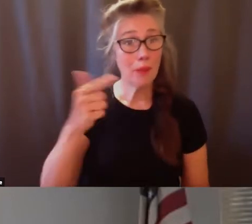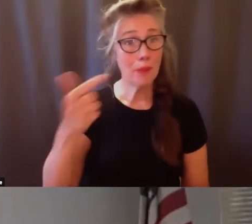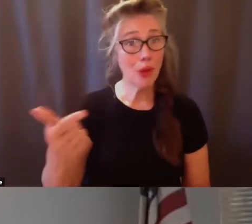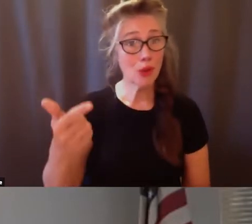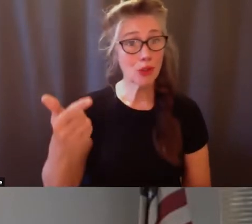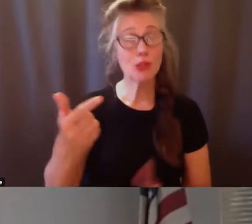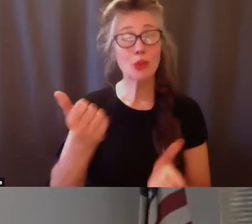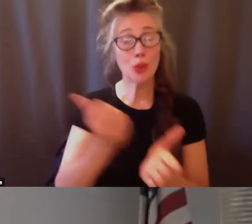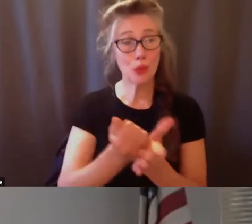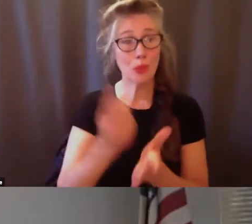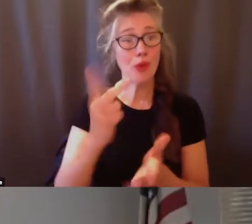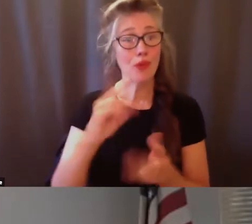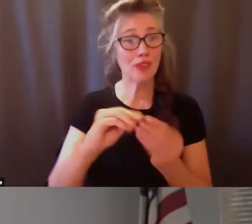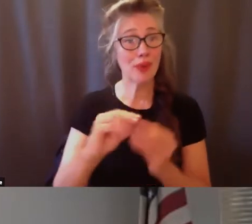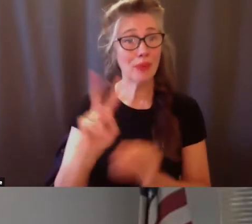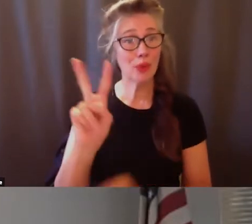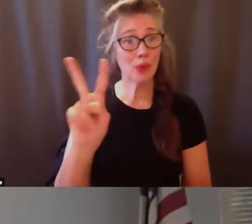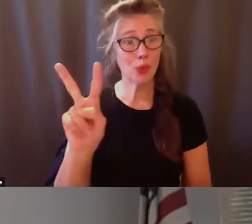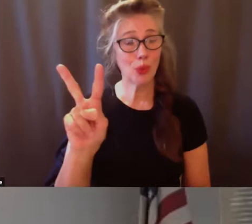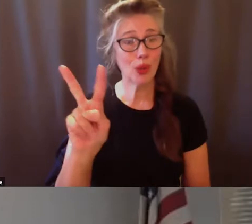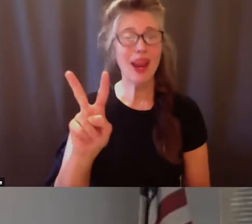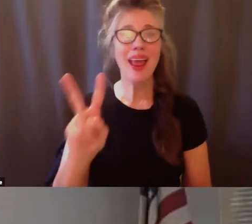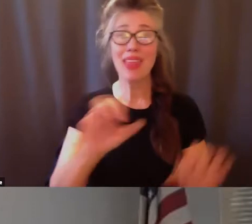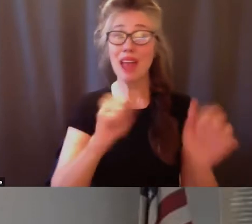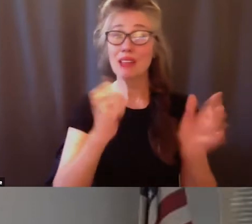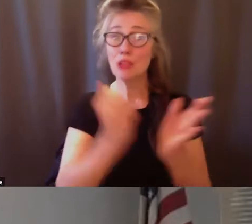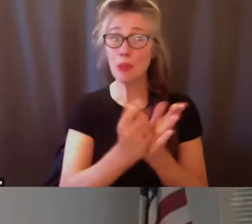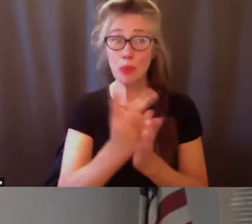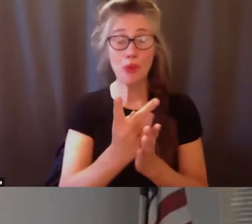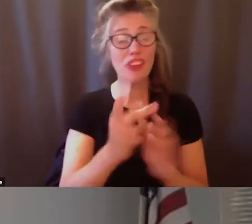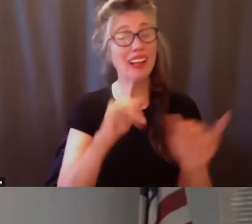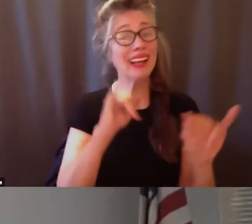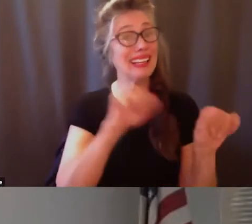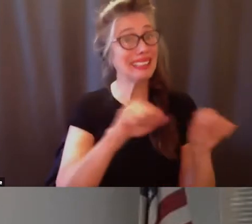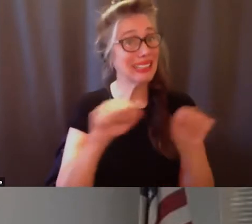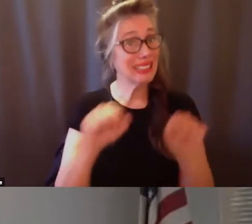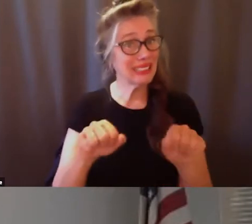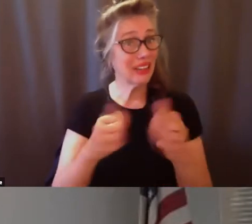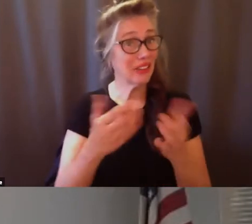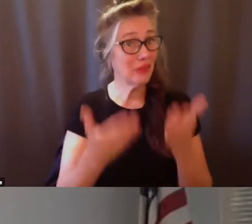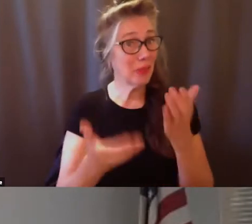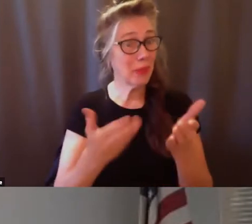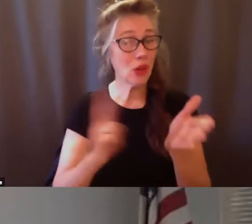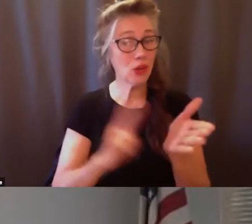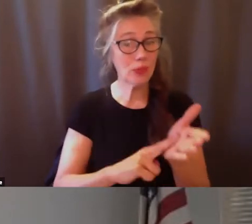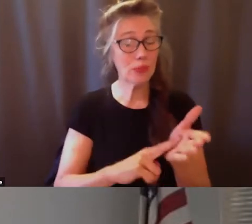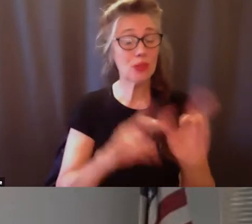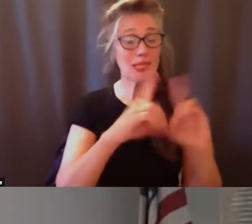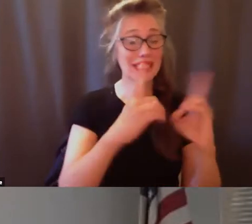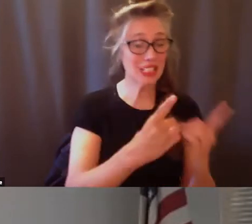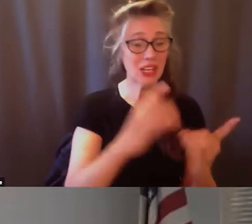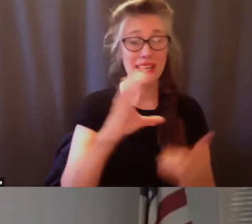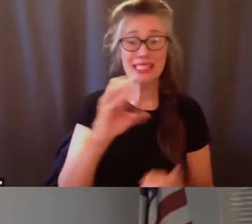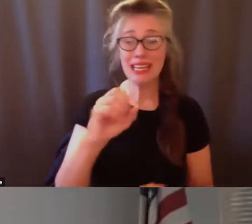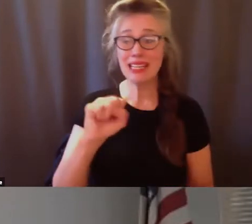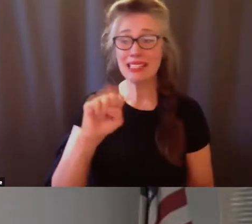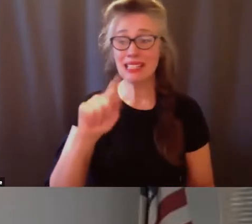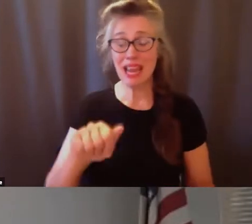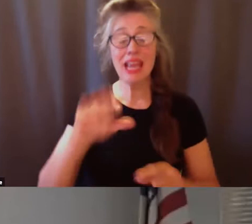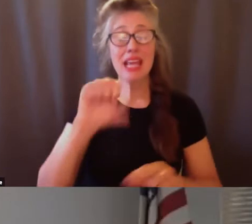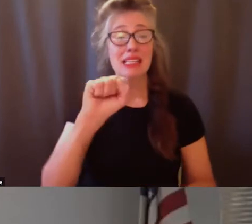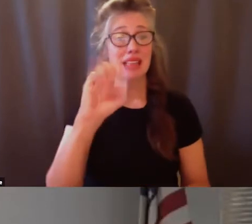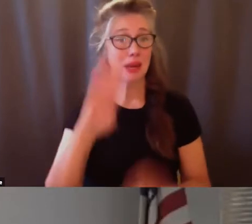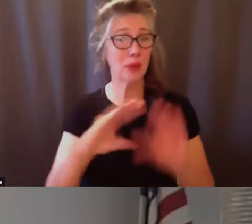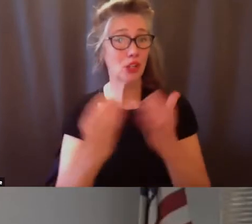which is the approval of the tentative agreement between the district and the CSEA and its Santa Barbara chapter number